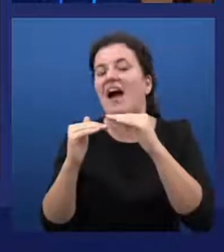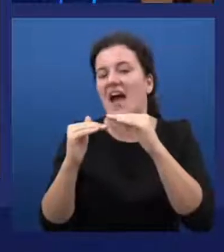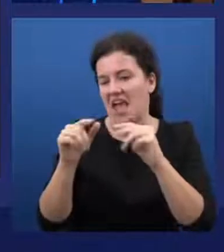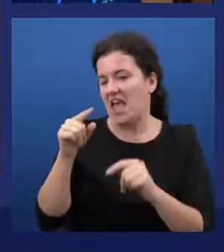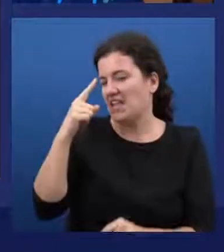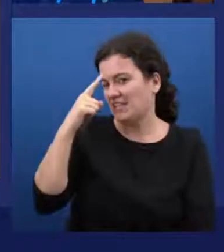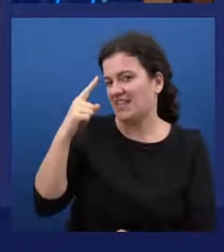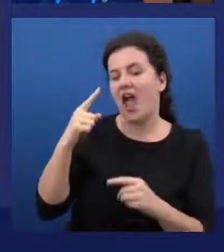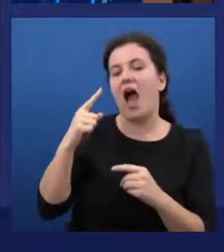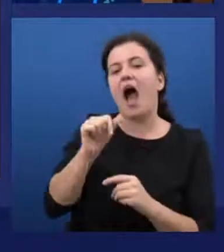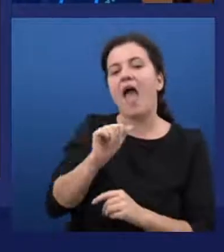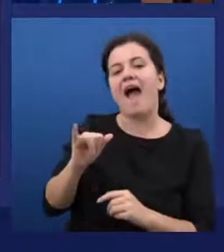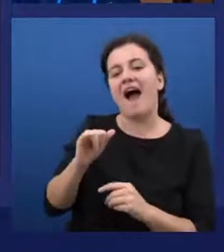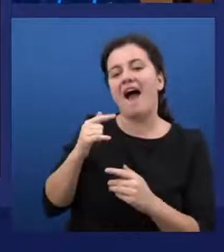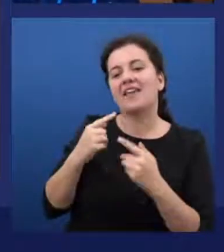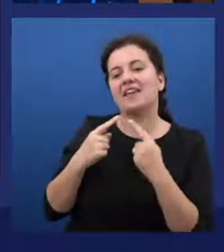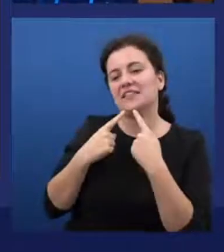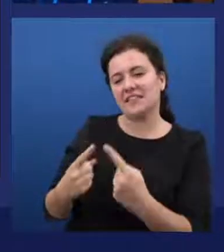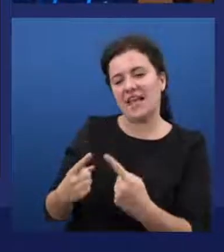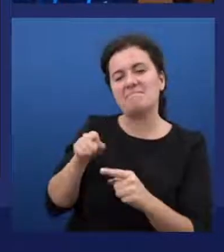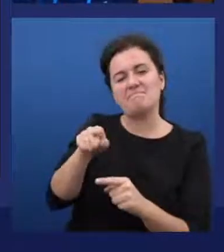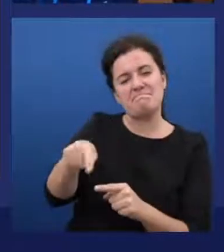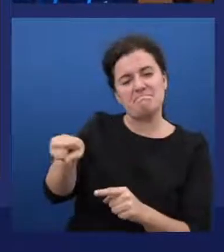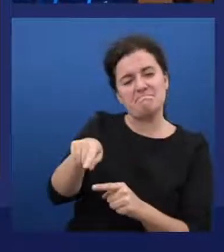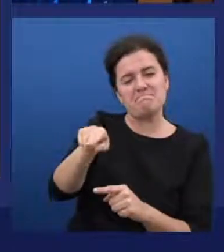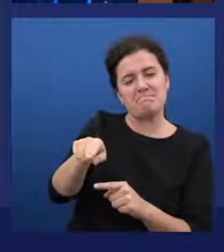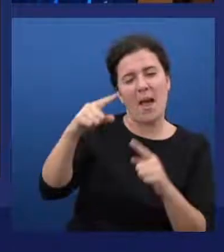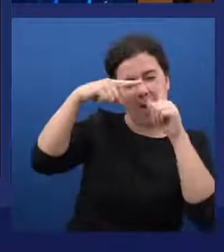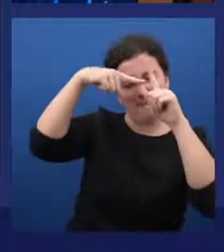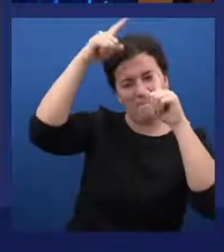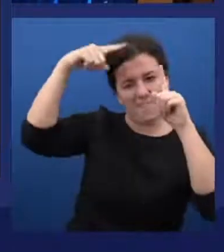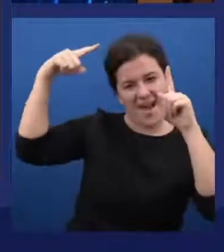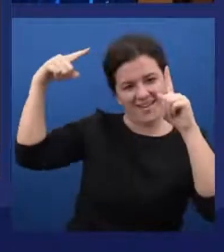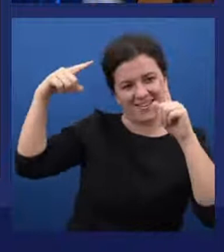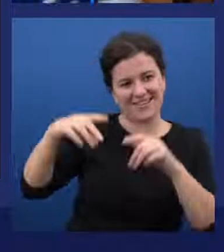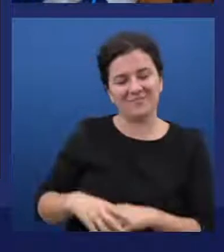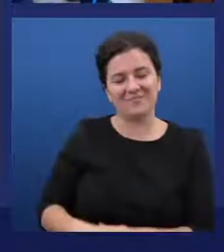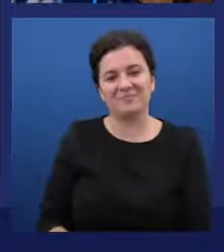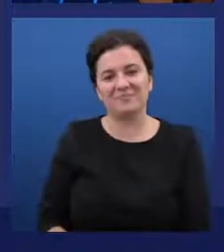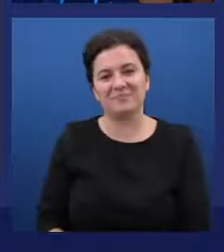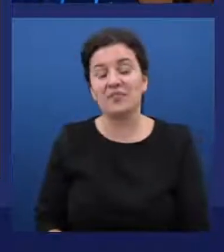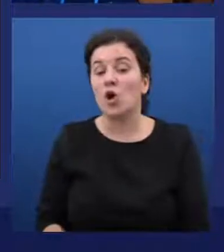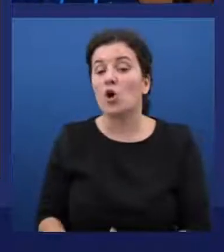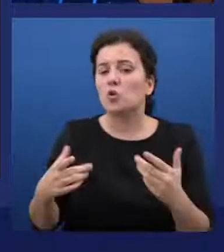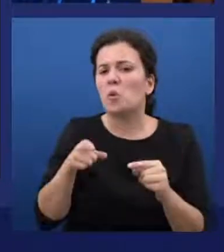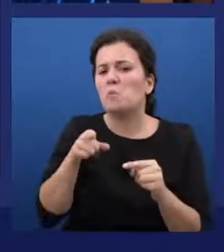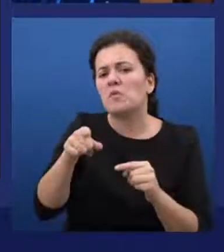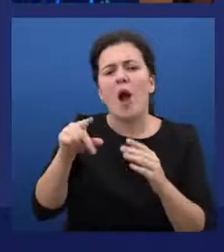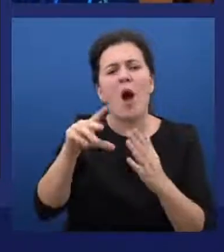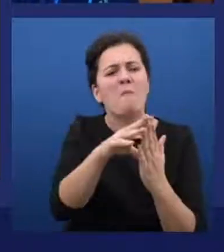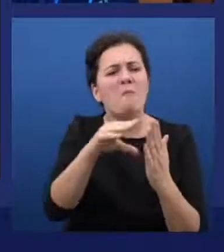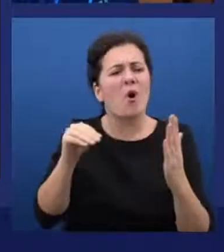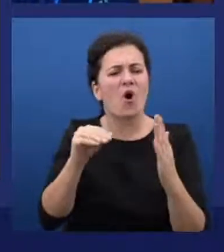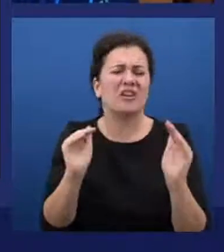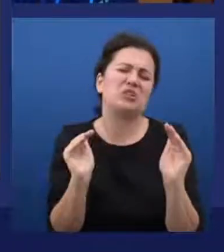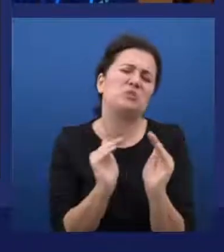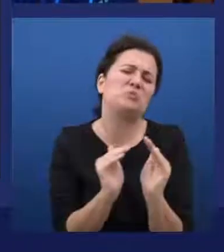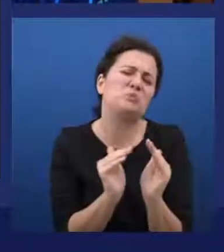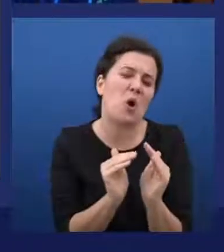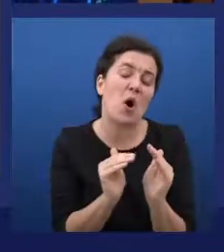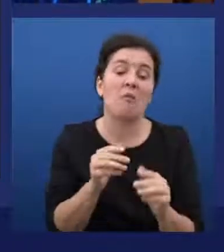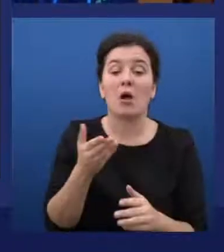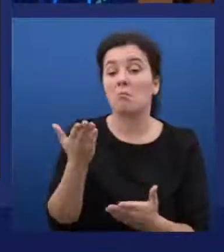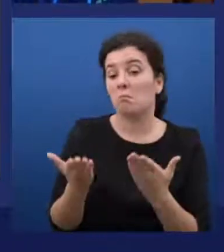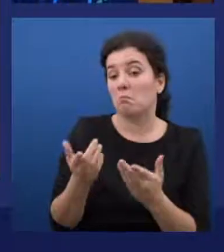now, of course, this is just a small model, and if you want to elaborate on it, you want to